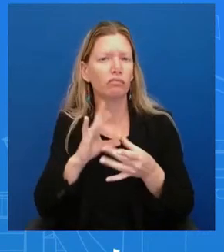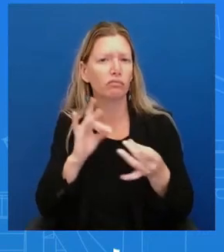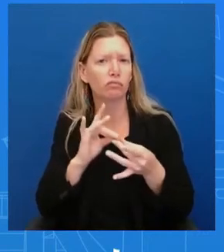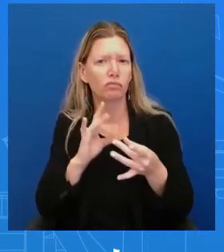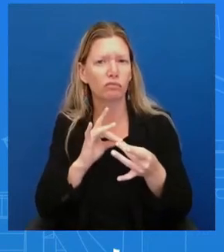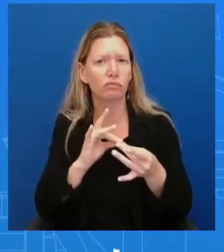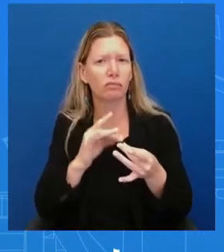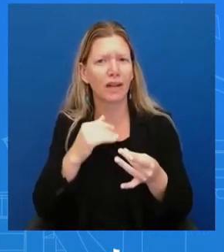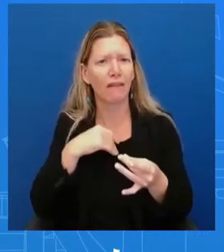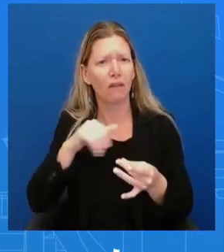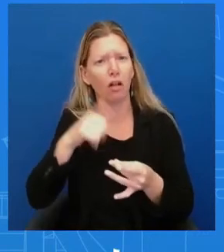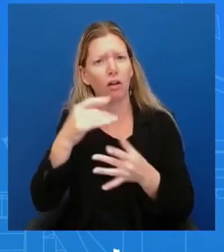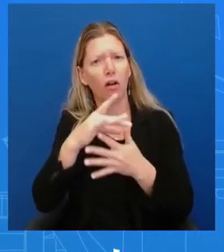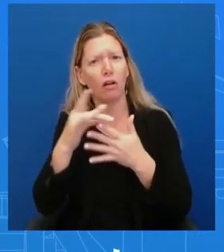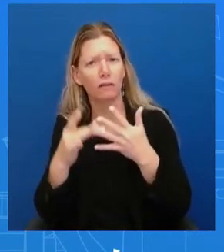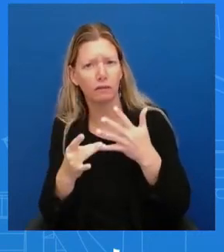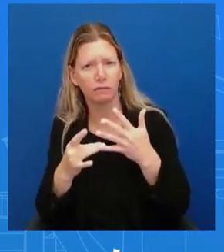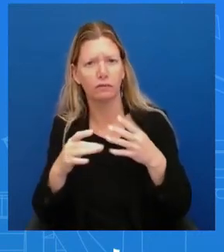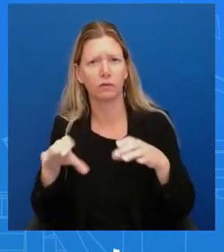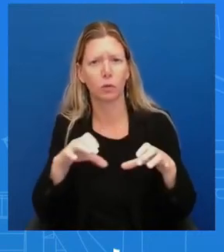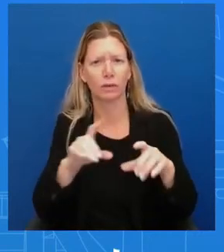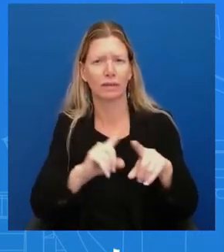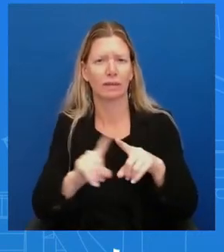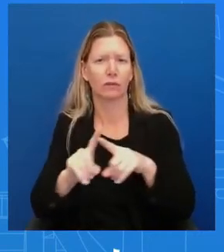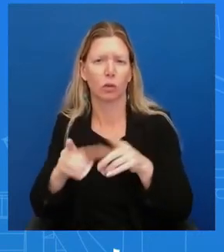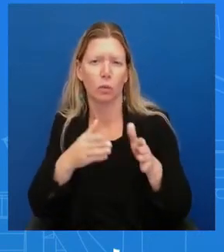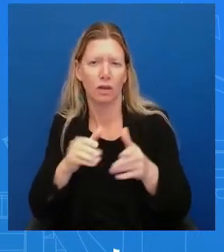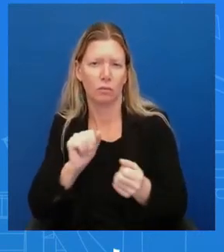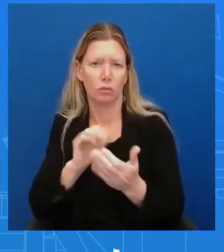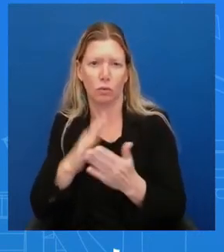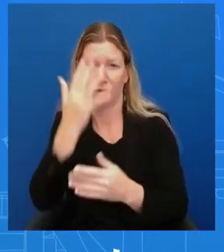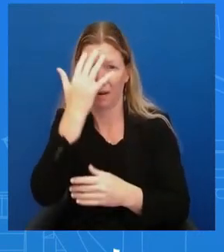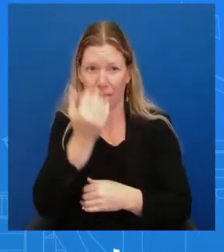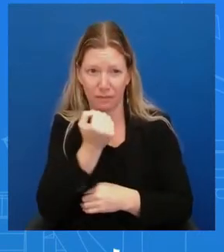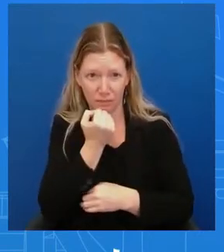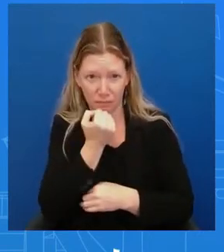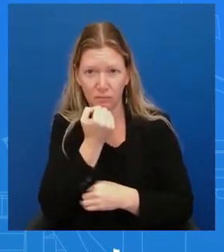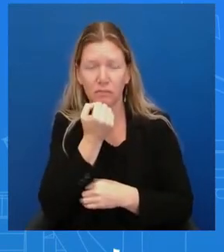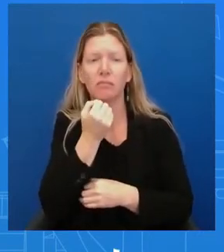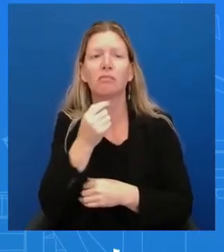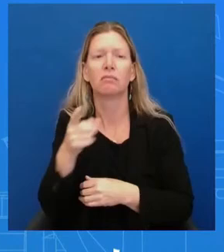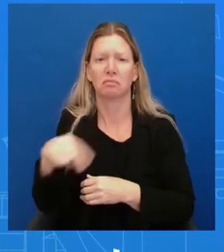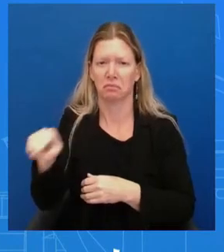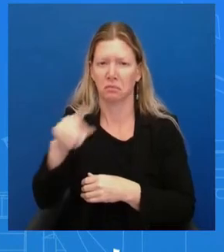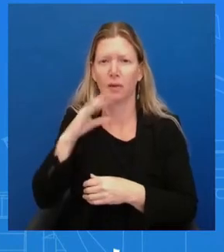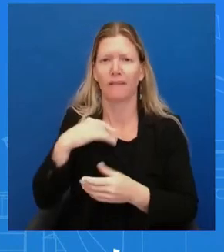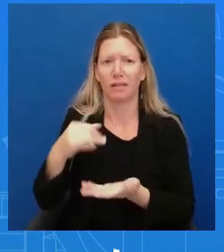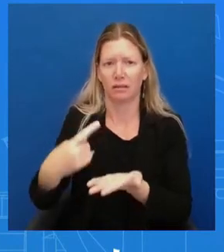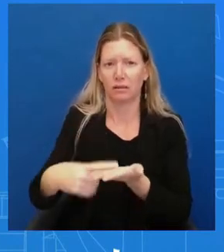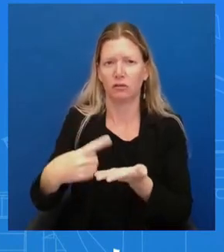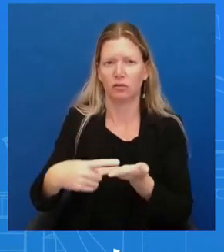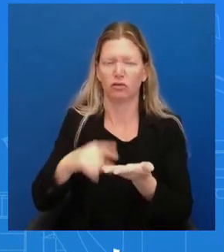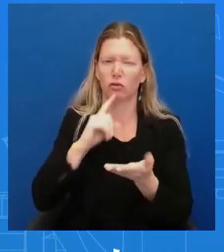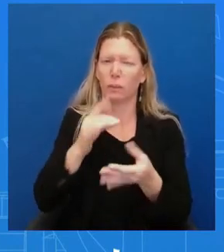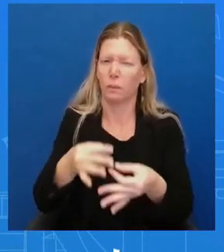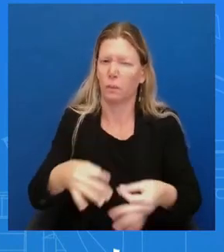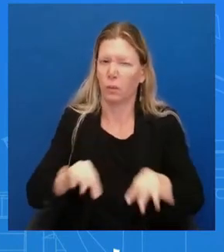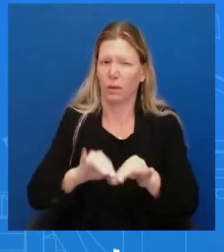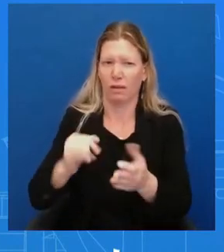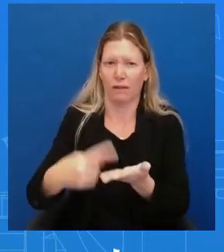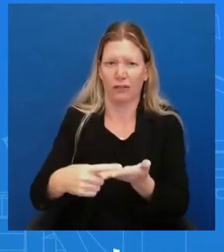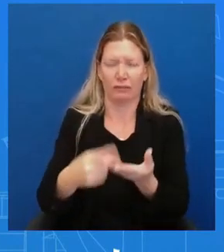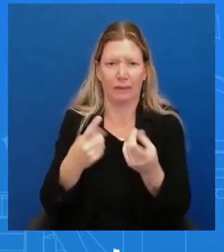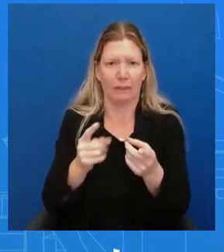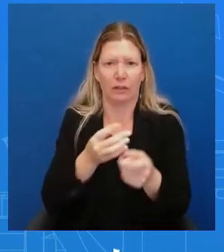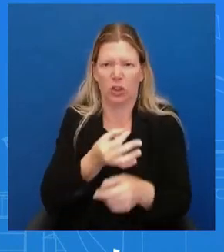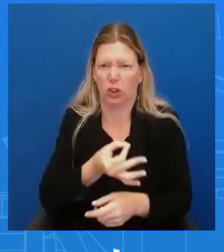Hamas. And so they're going to have the discussion. I think it's important that it happen as quickly as it did, even though it's virtual, and we'll certainly have more to